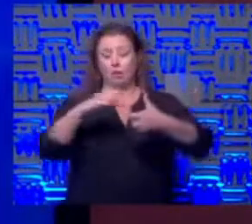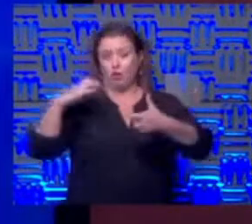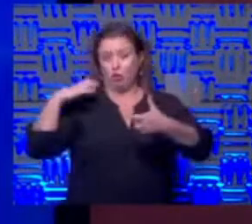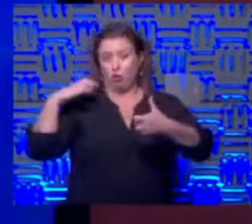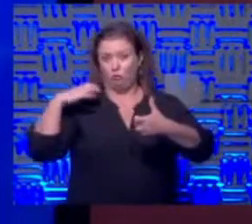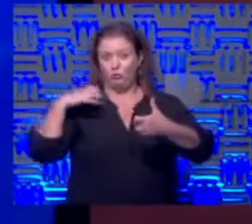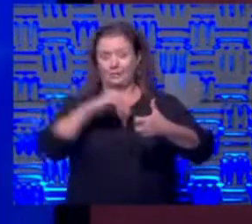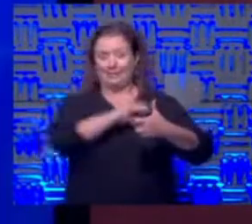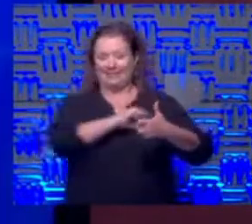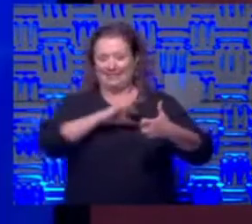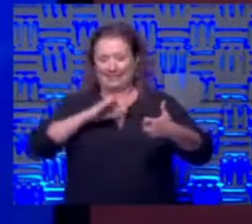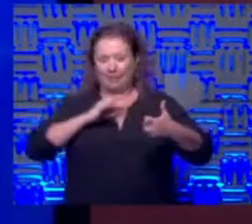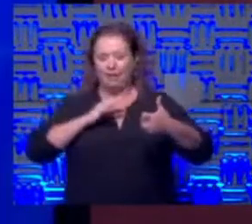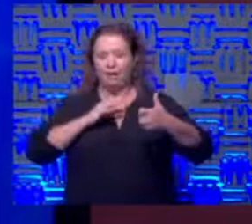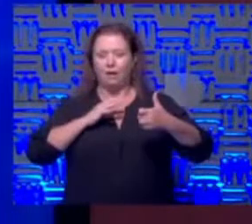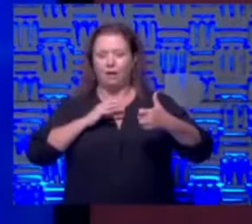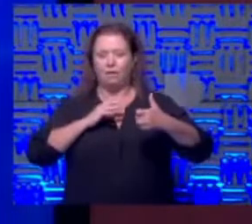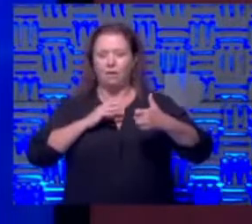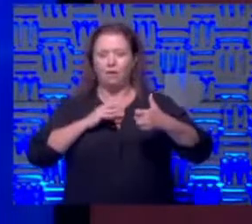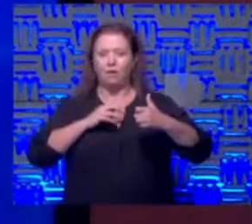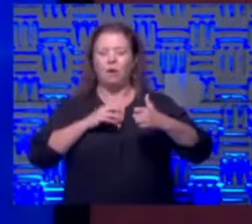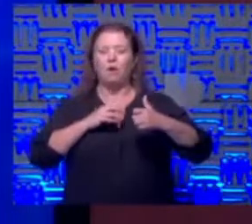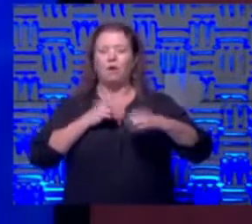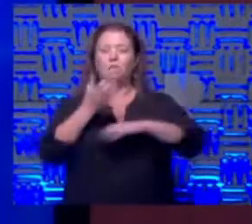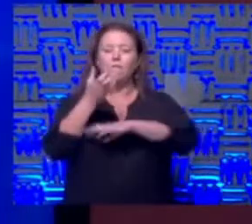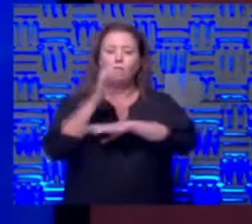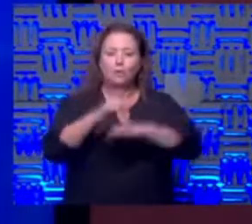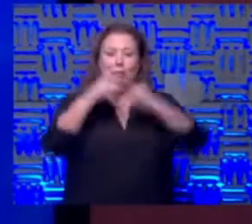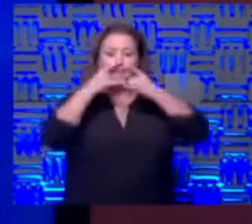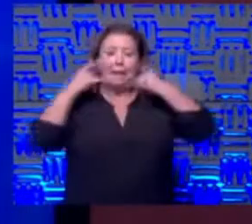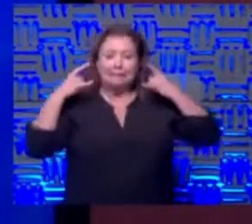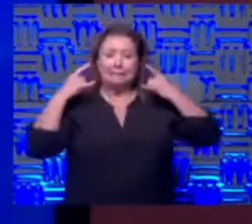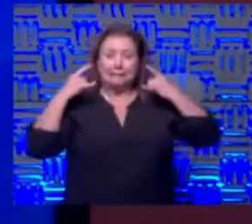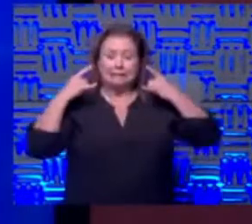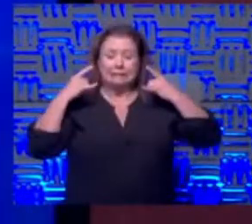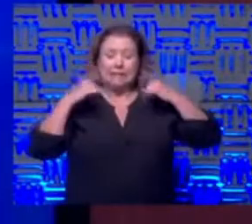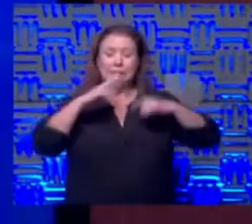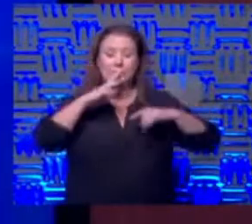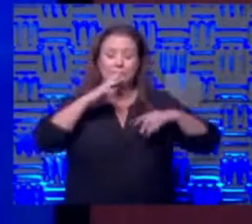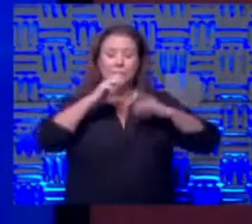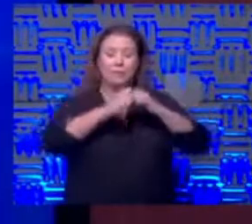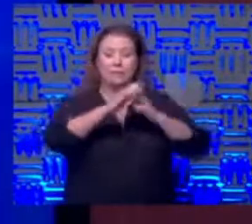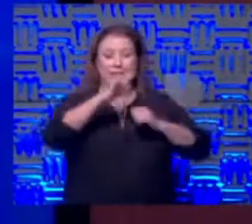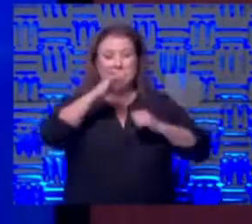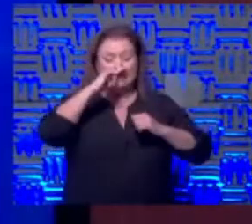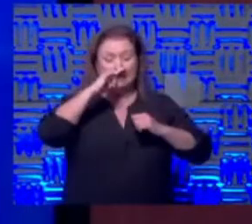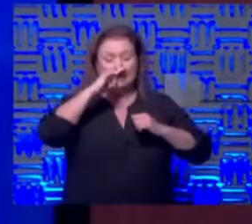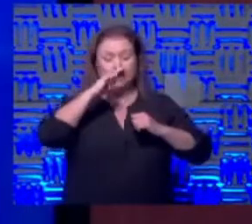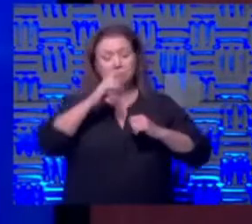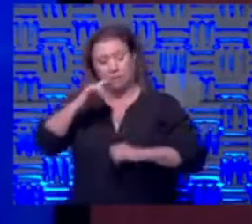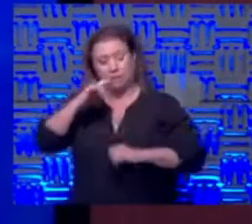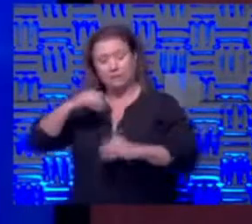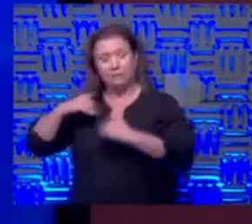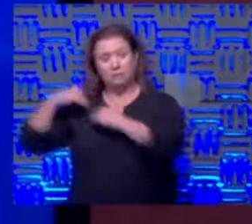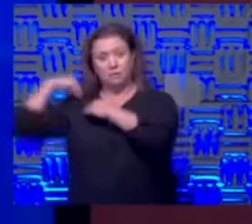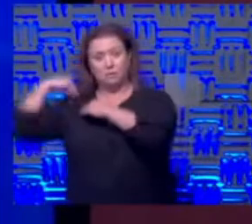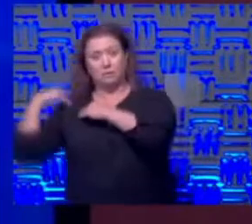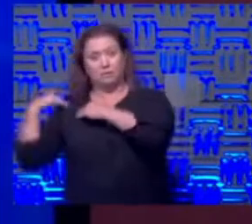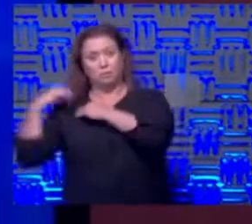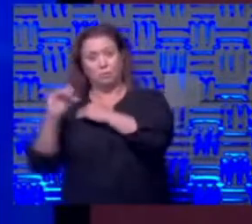staff enforcing mask wearing and distancing, and are they talking to the kids? And then, will the kids be